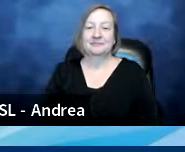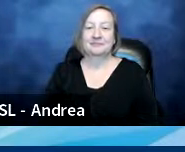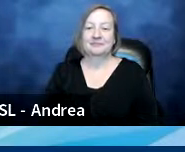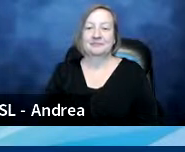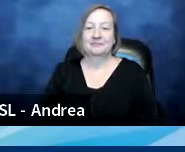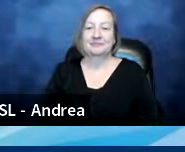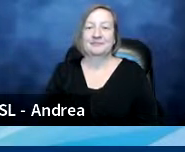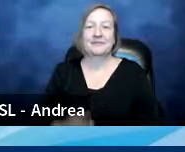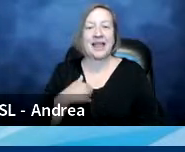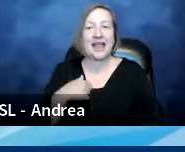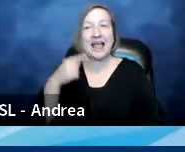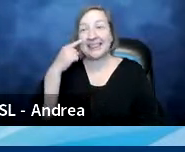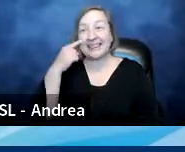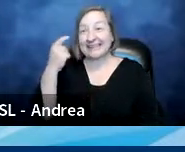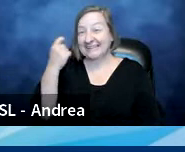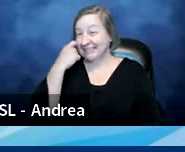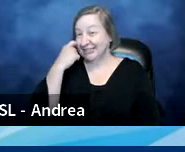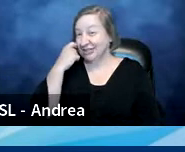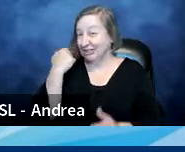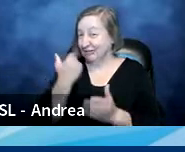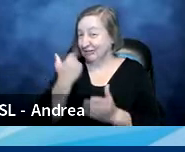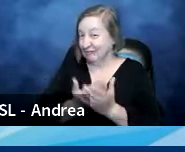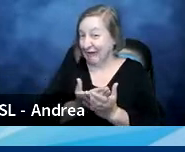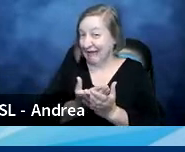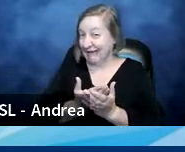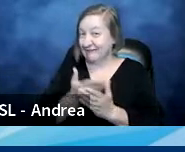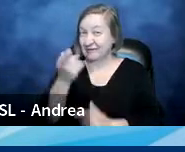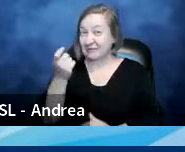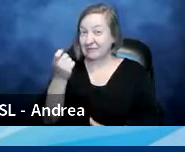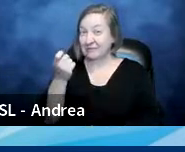I think he just got here, so he might be